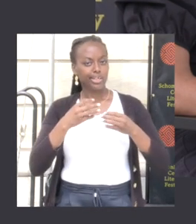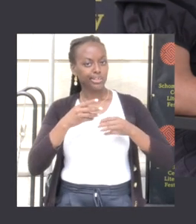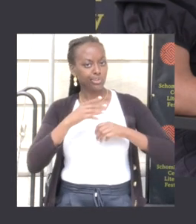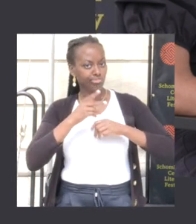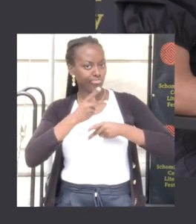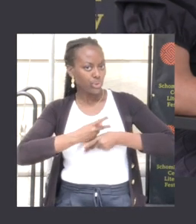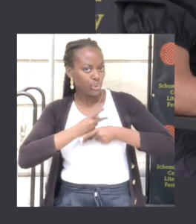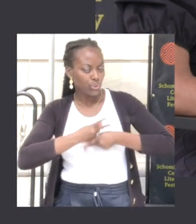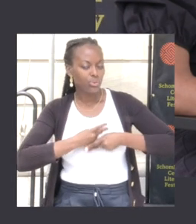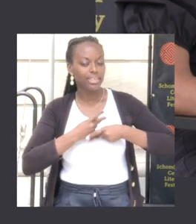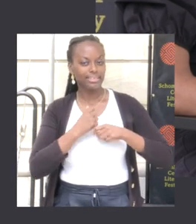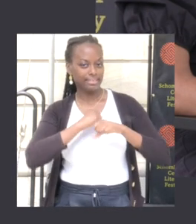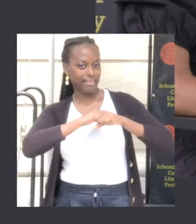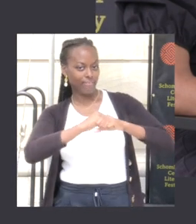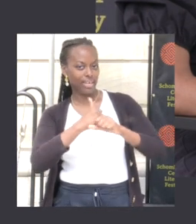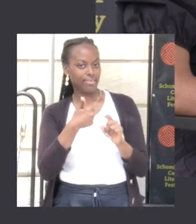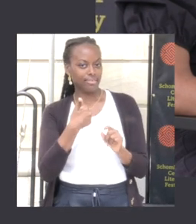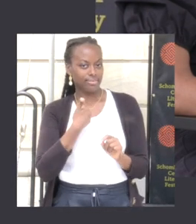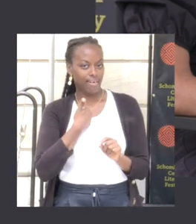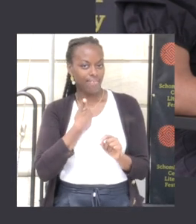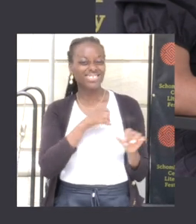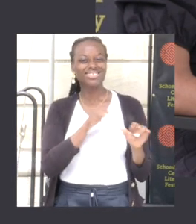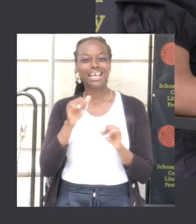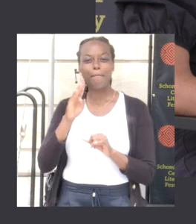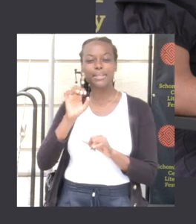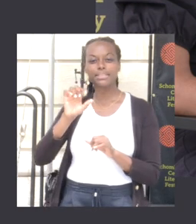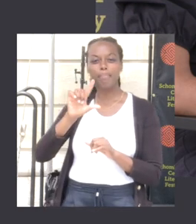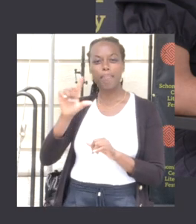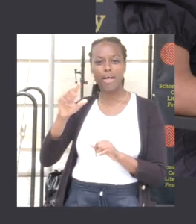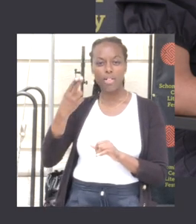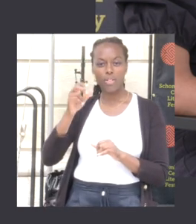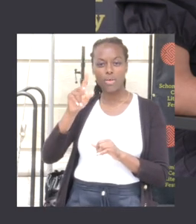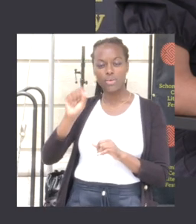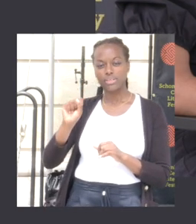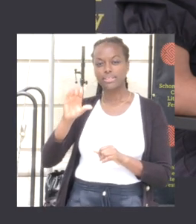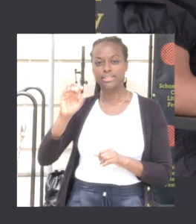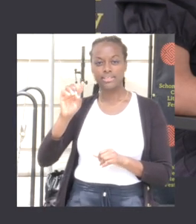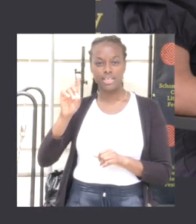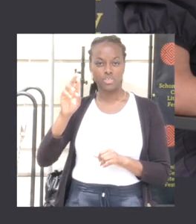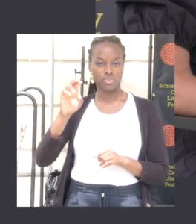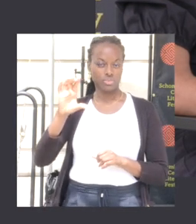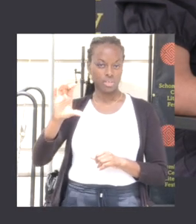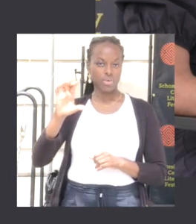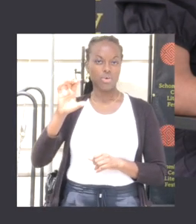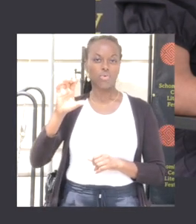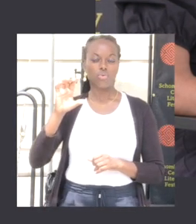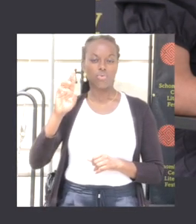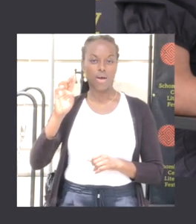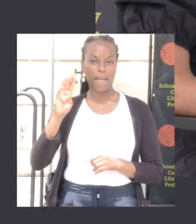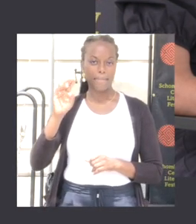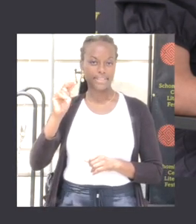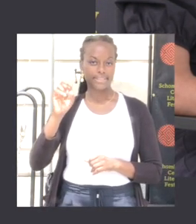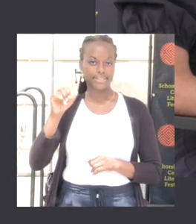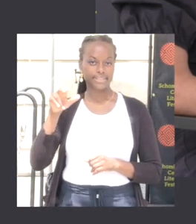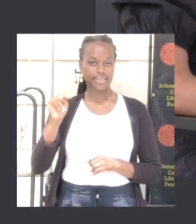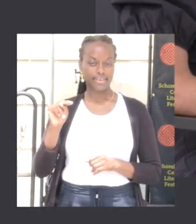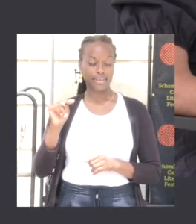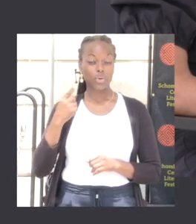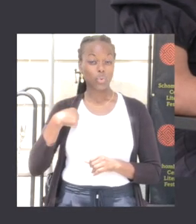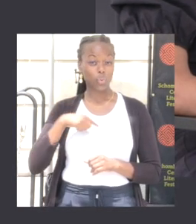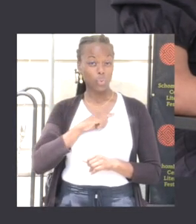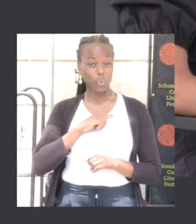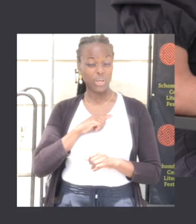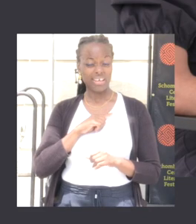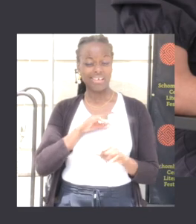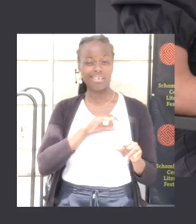are other spiritual forebears like bell hooks and Cedric Robinson. We stand on iconic shoulders like those of Black